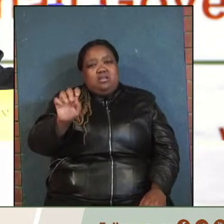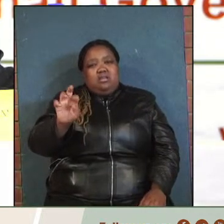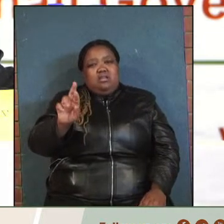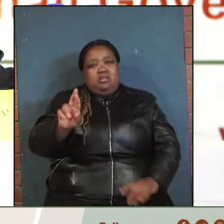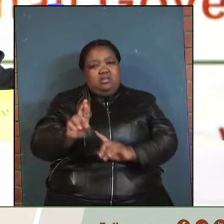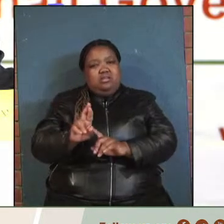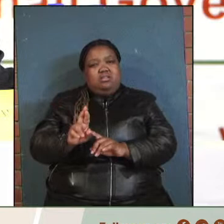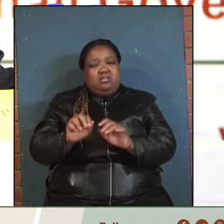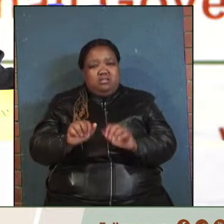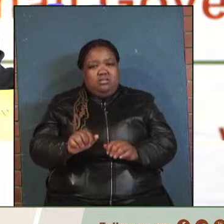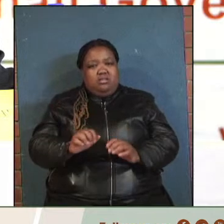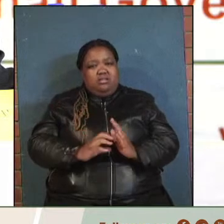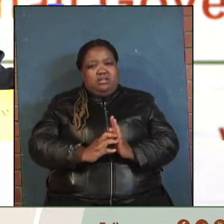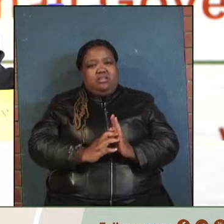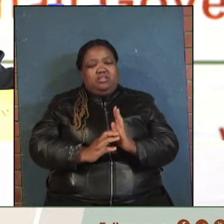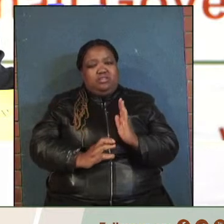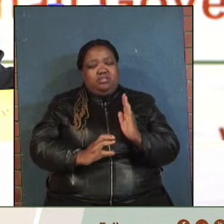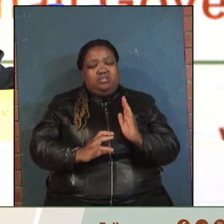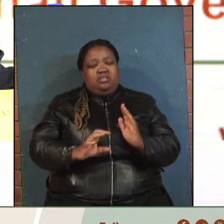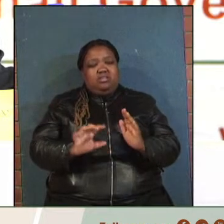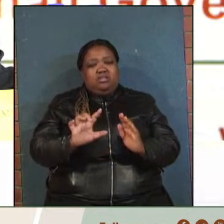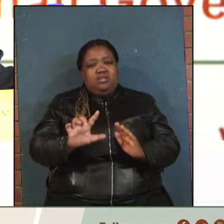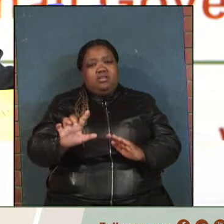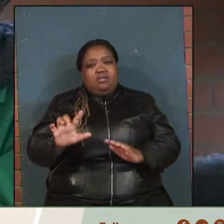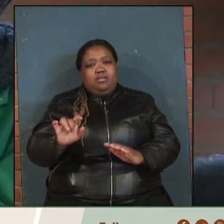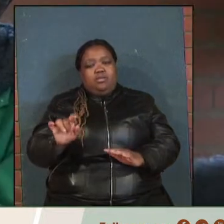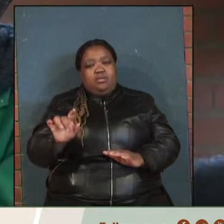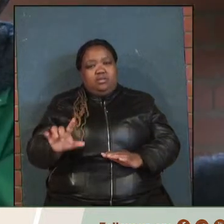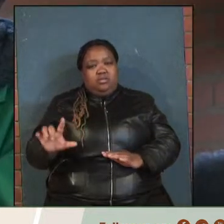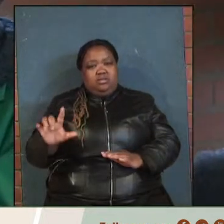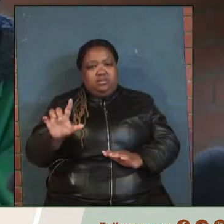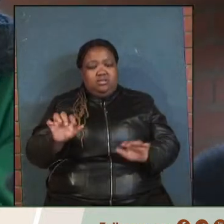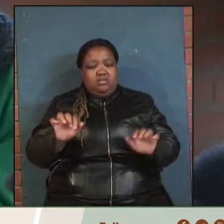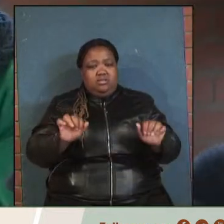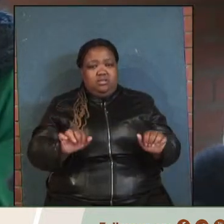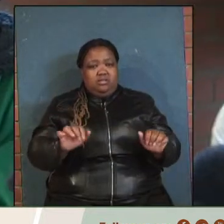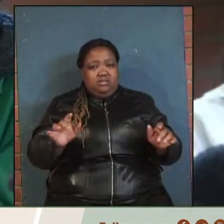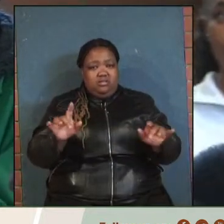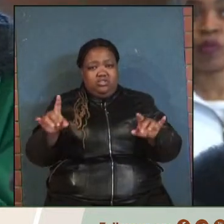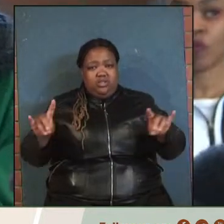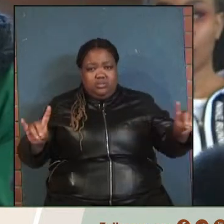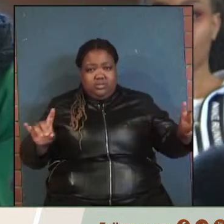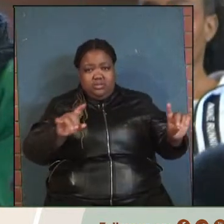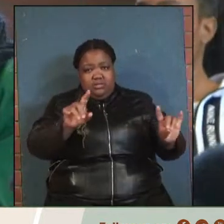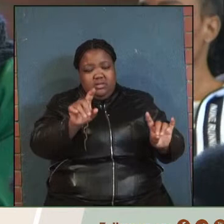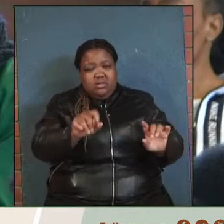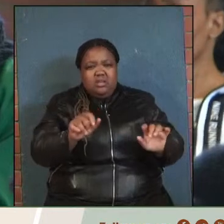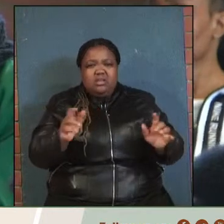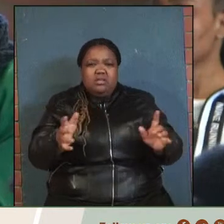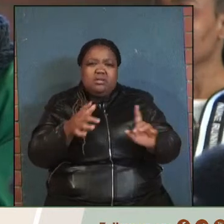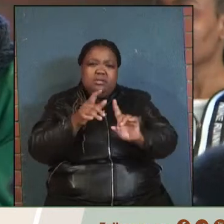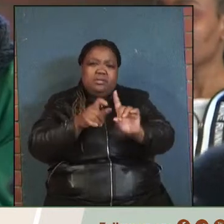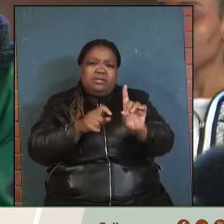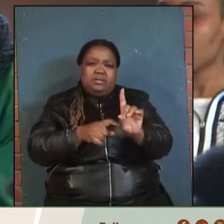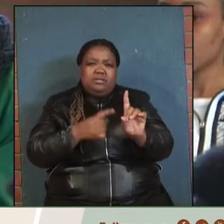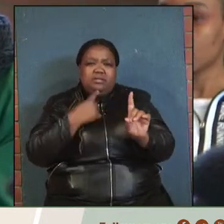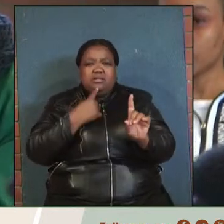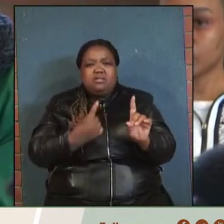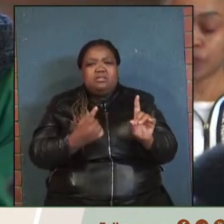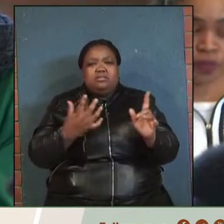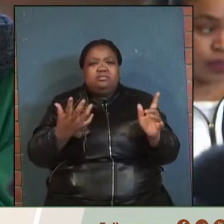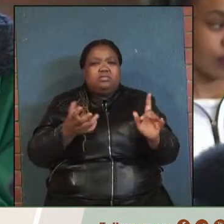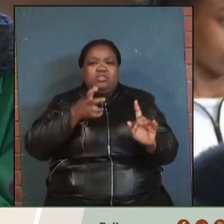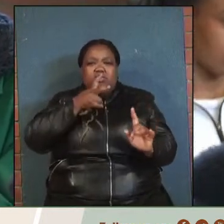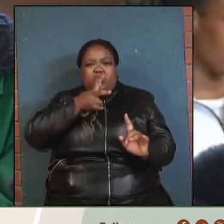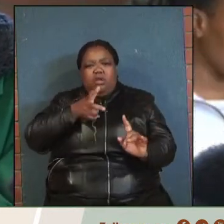Section 77.7, open time. I have a question for the chairperson. I heard someone say that shouting can be